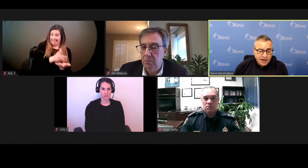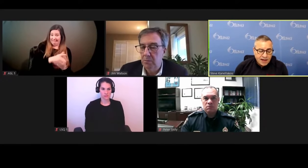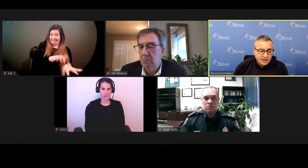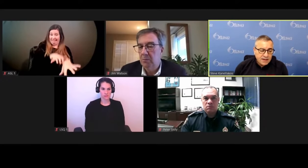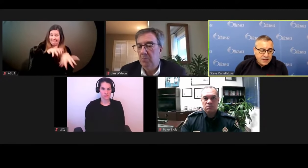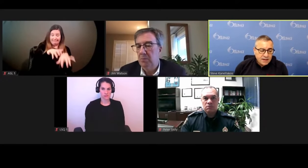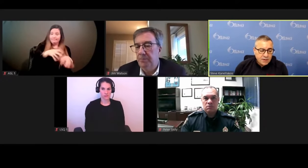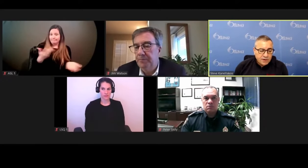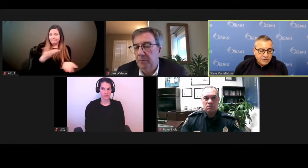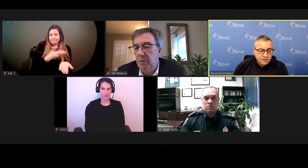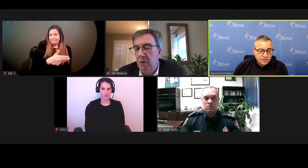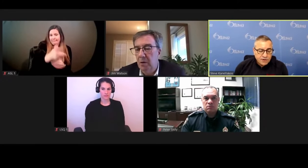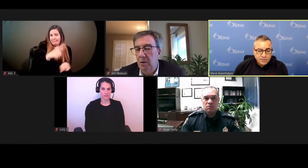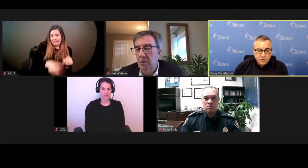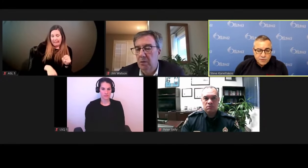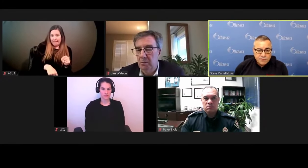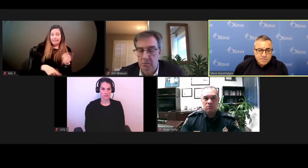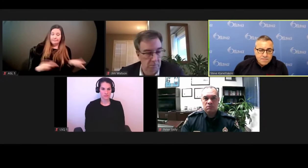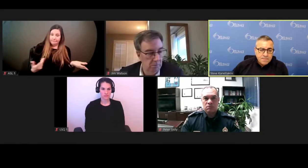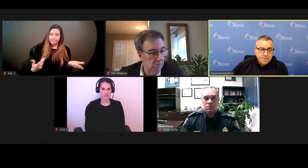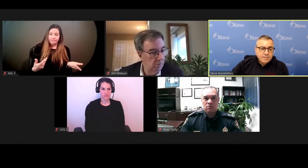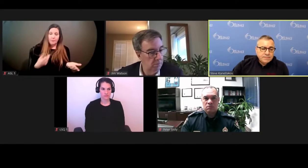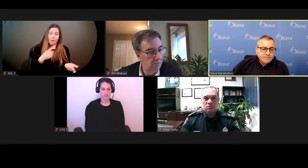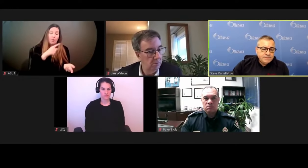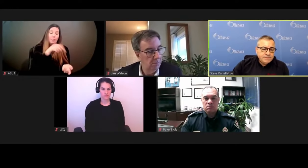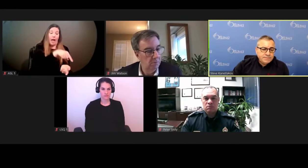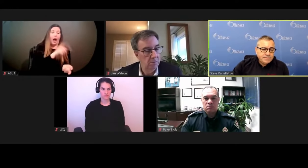the fact once those trucks move.